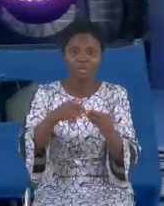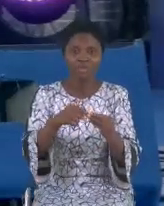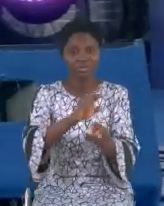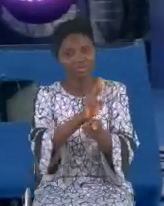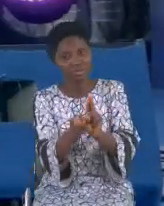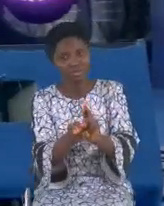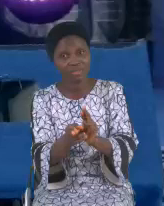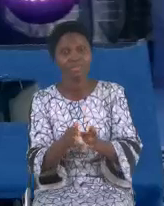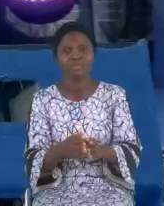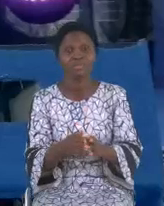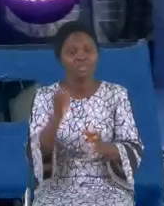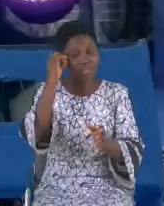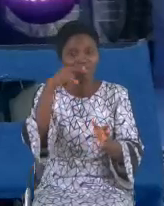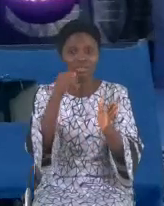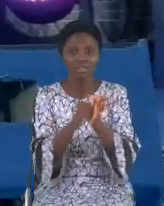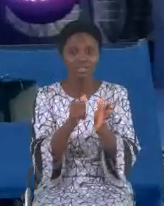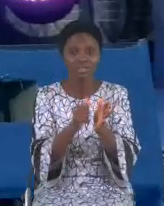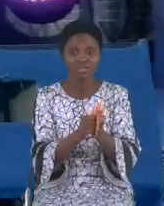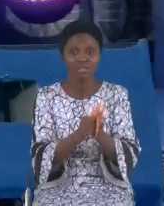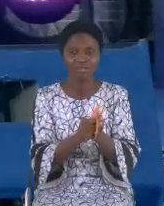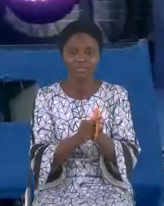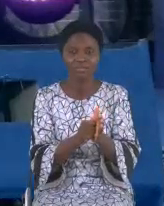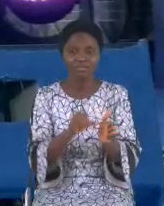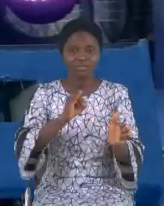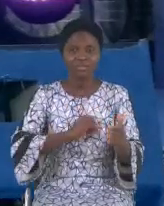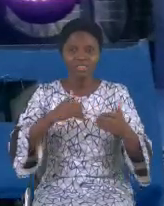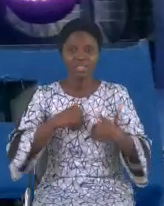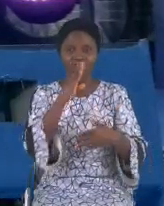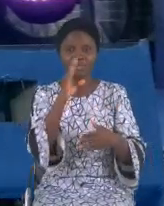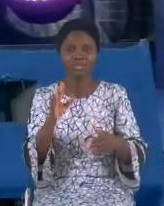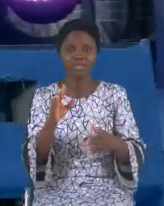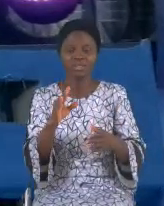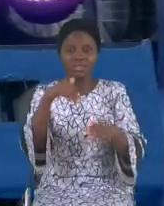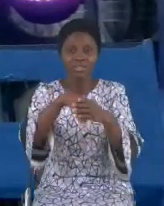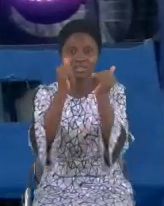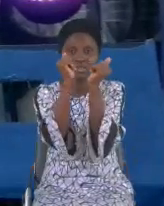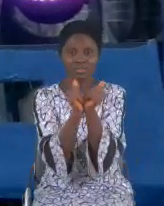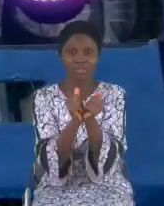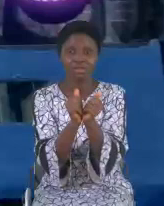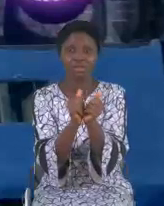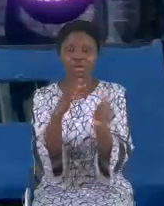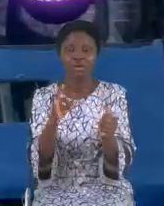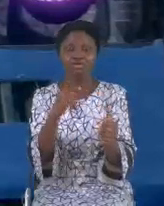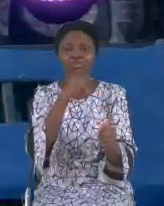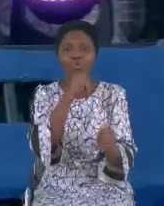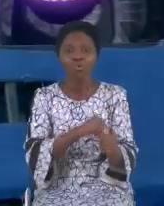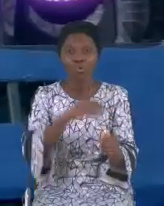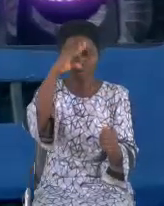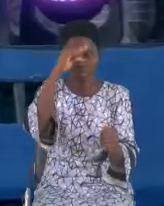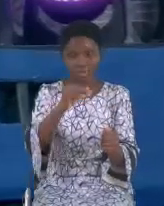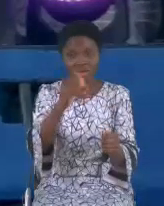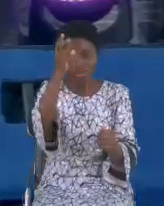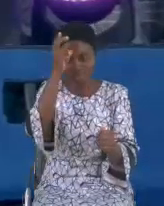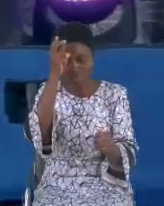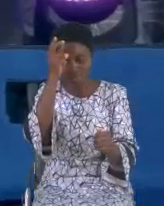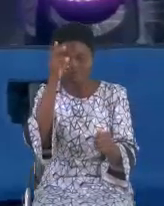said, I've been a slave of the old man, of Satan, of the devil, of his evil spirits, but